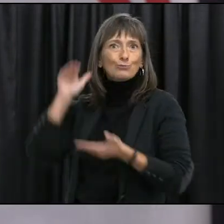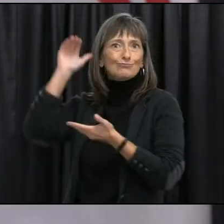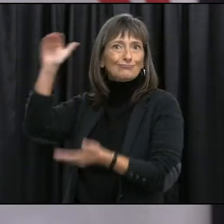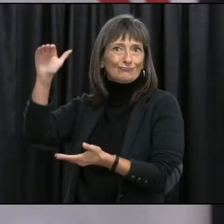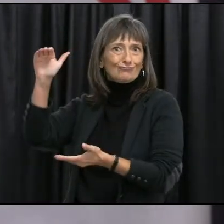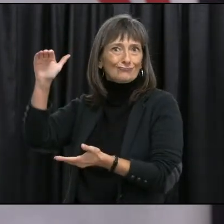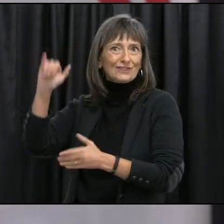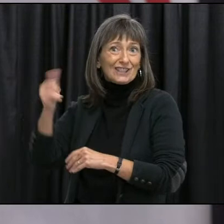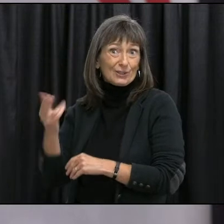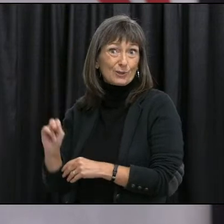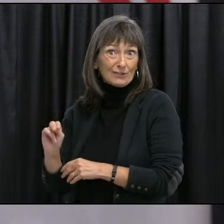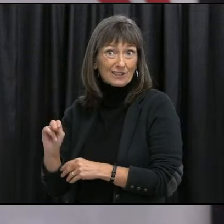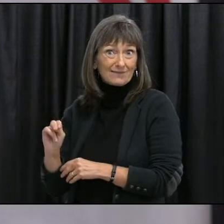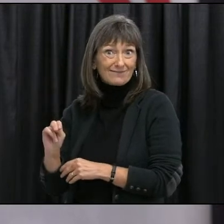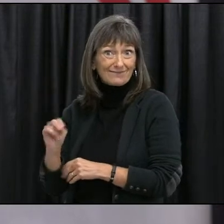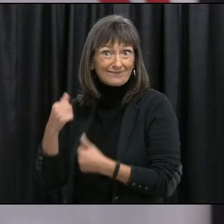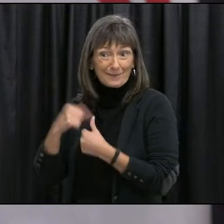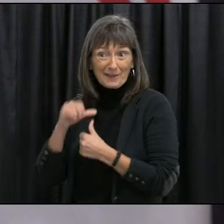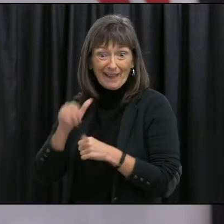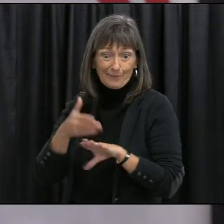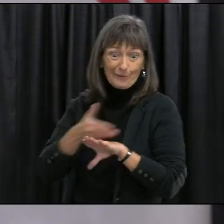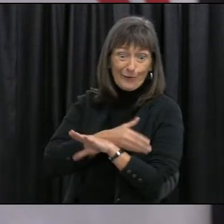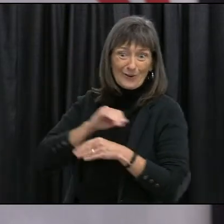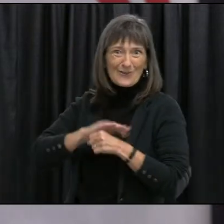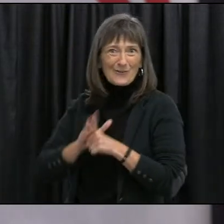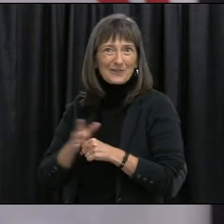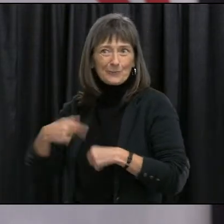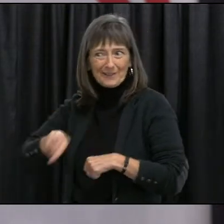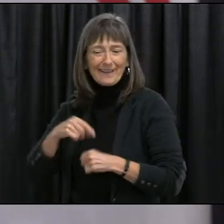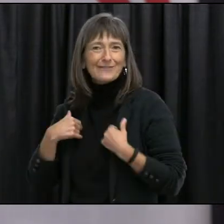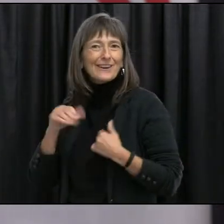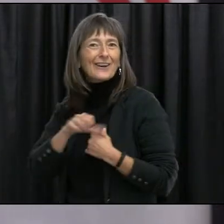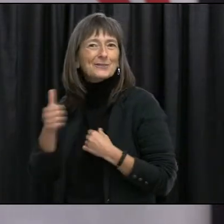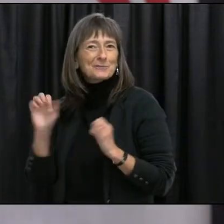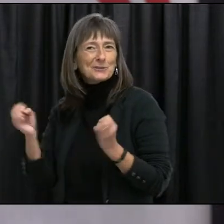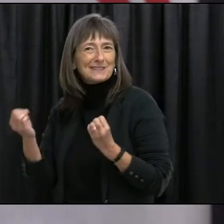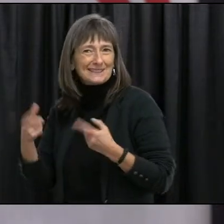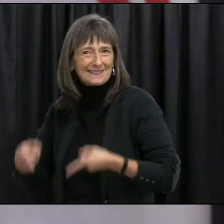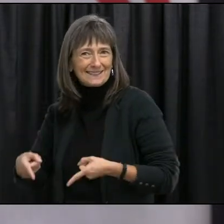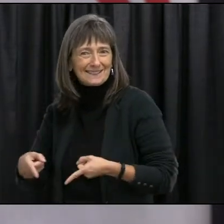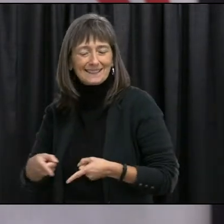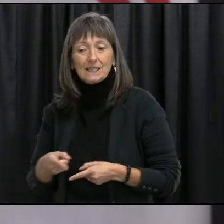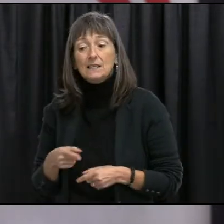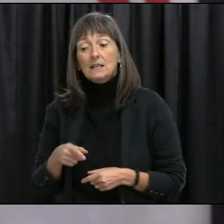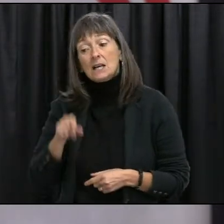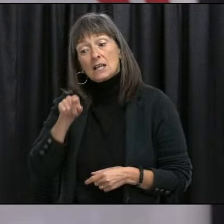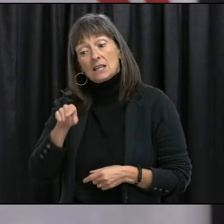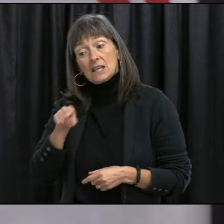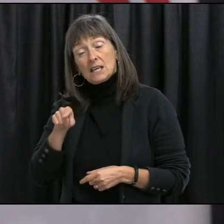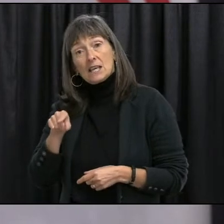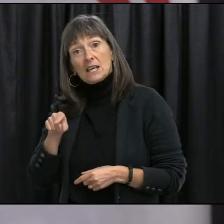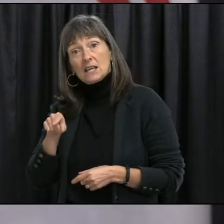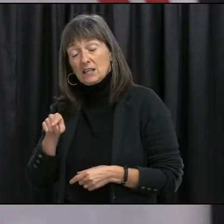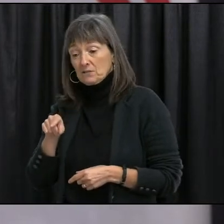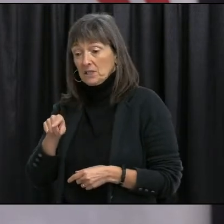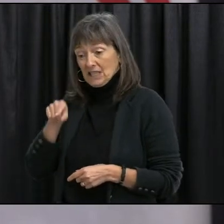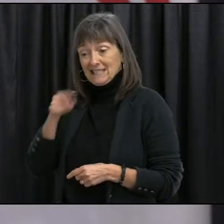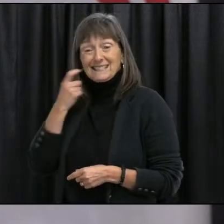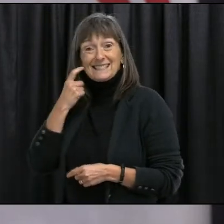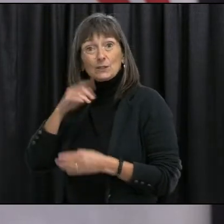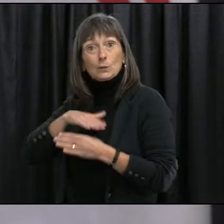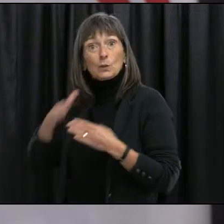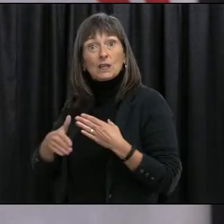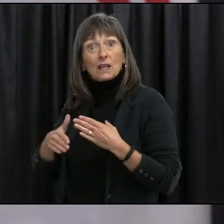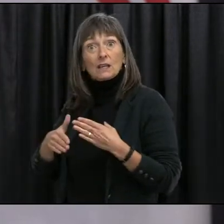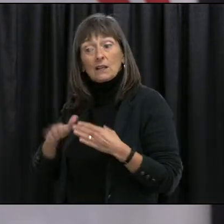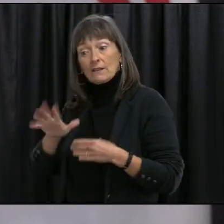that preceded the arrival of COVID-19. They alone put in 30 hours this weekend in